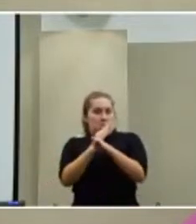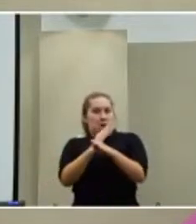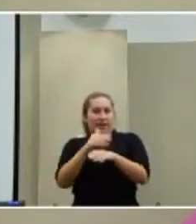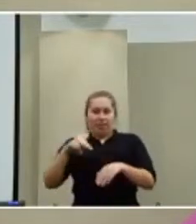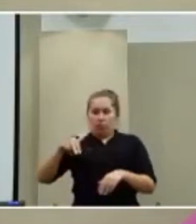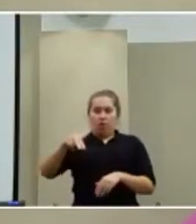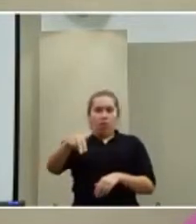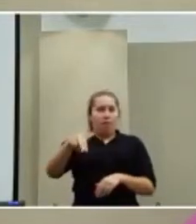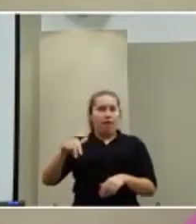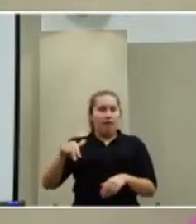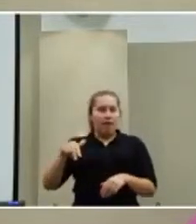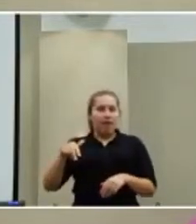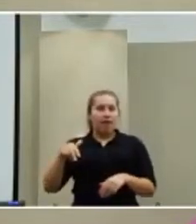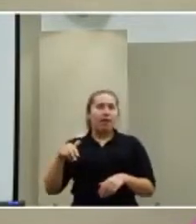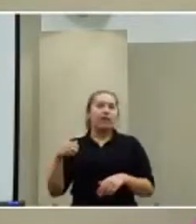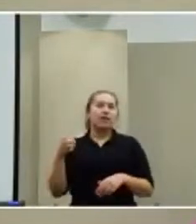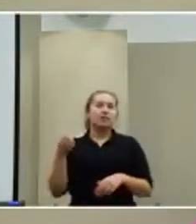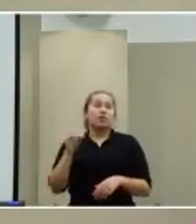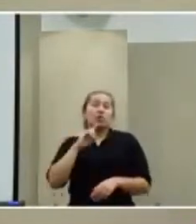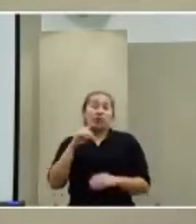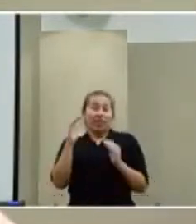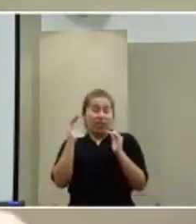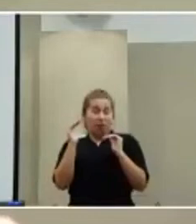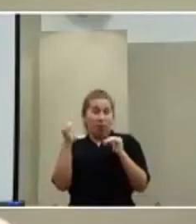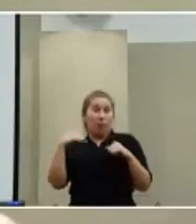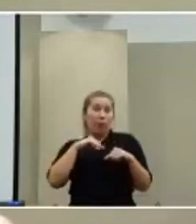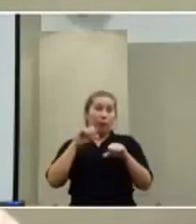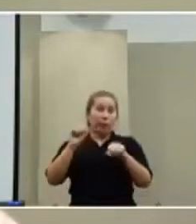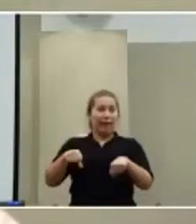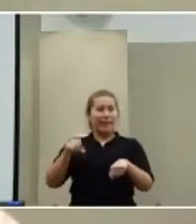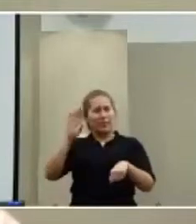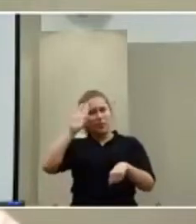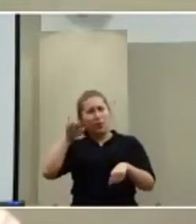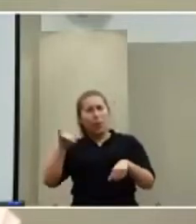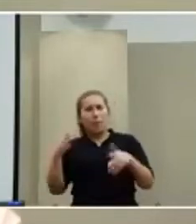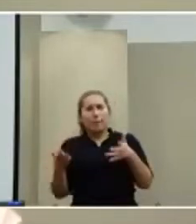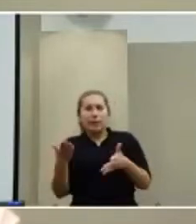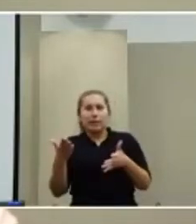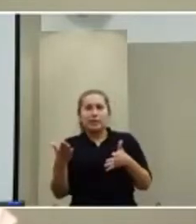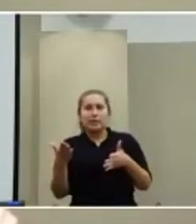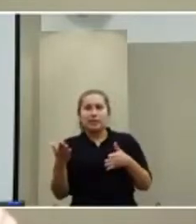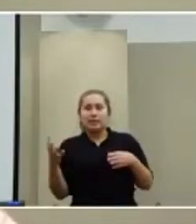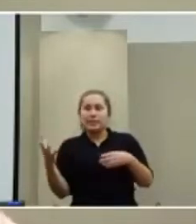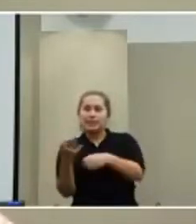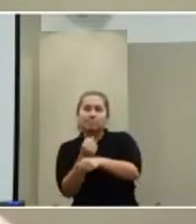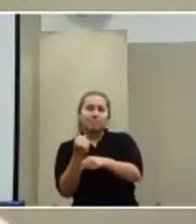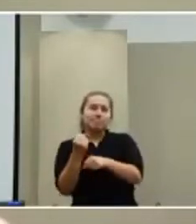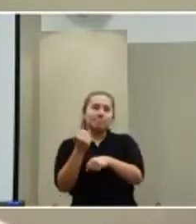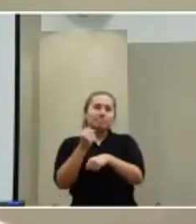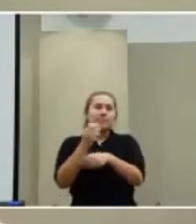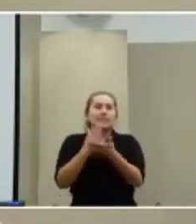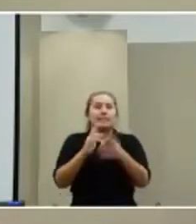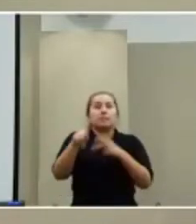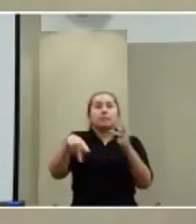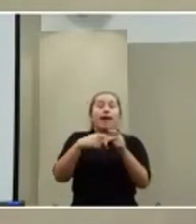walkways. So I really hope we can also maybe get some type of campaign going to